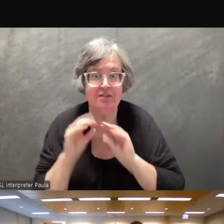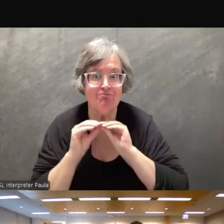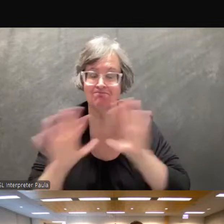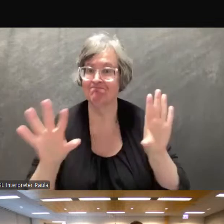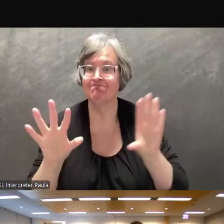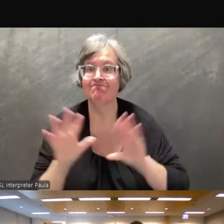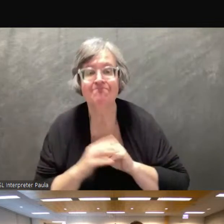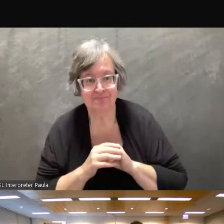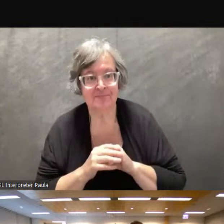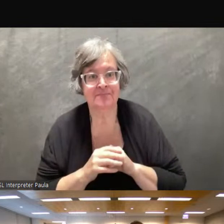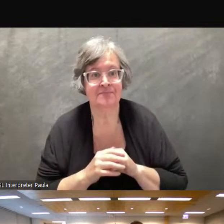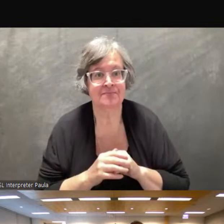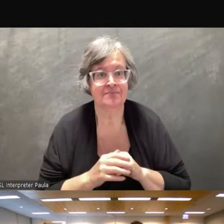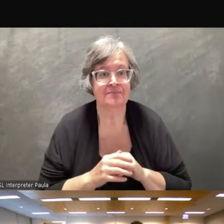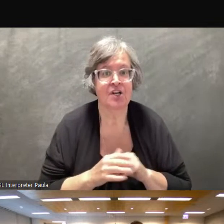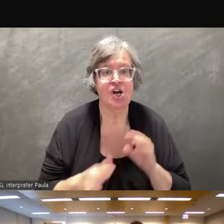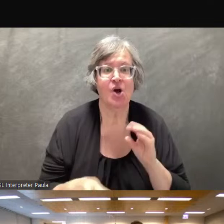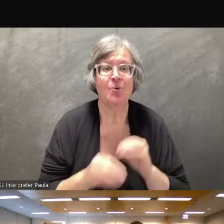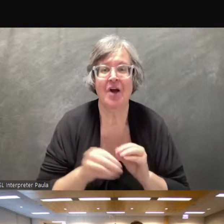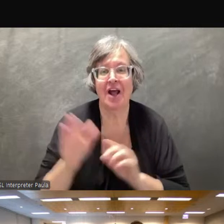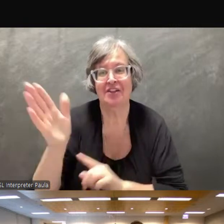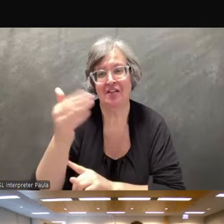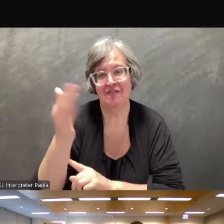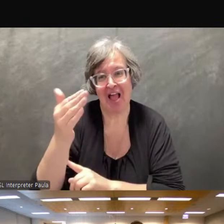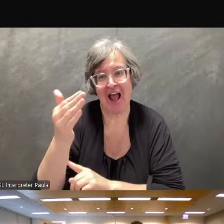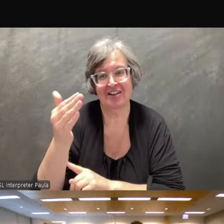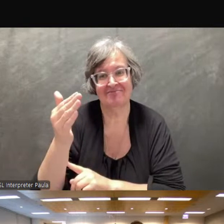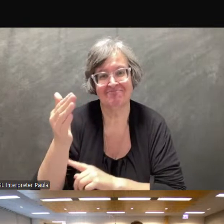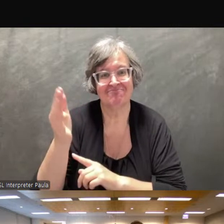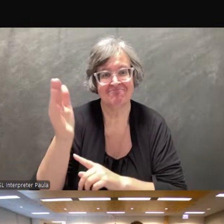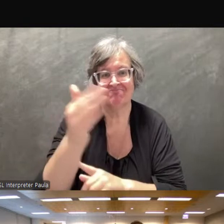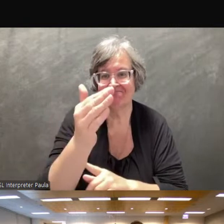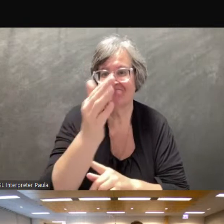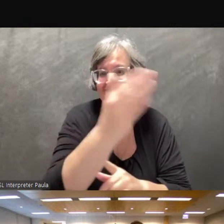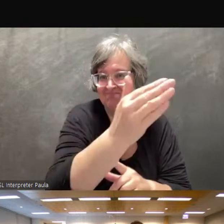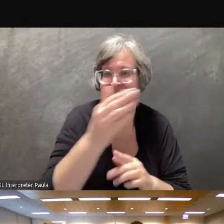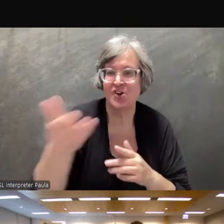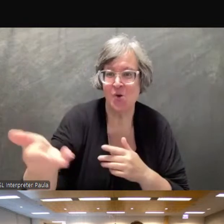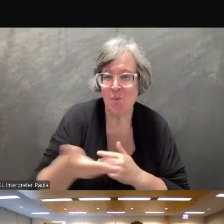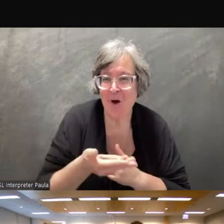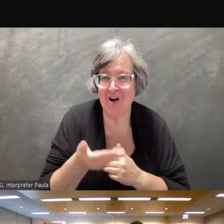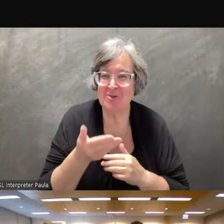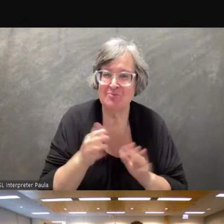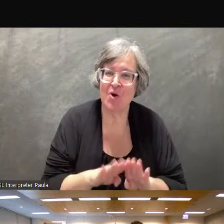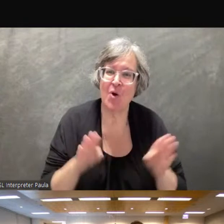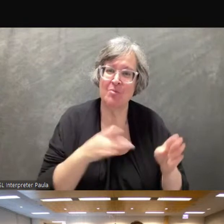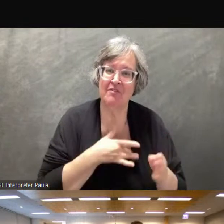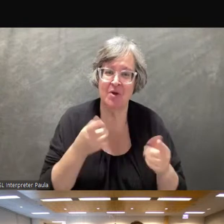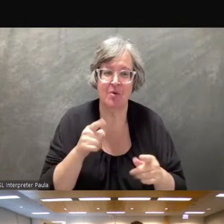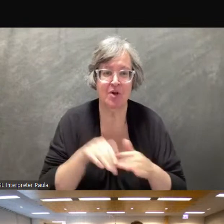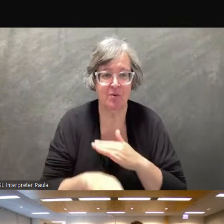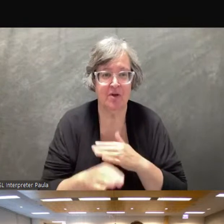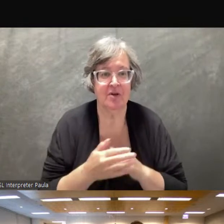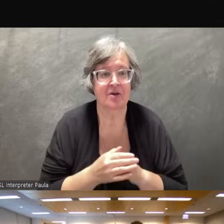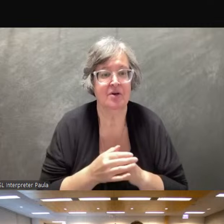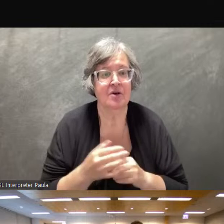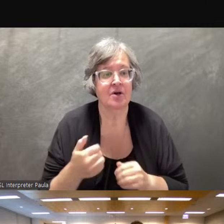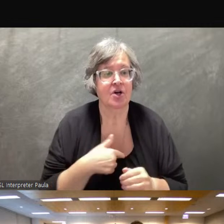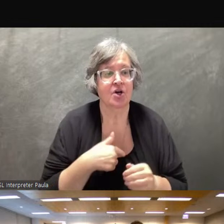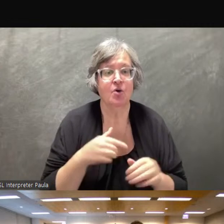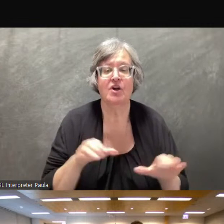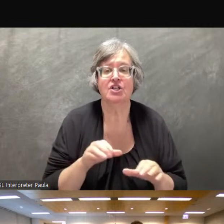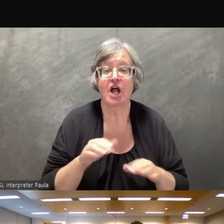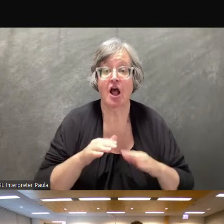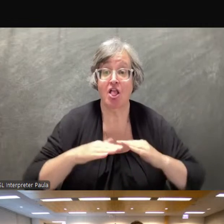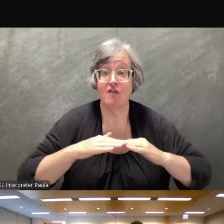also added the flag pennants along the way, kind of allows you kind of that welcome opening feeling as you walk in. And we completed a new epoxy